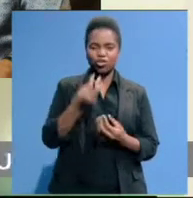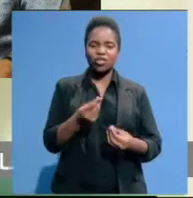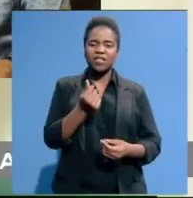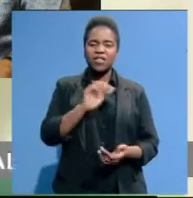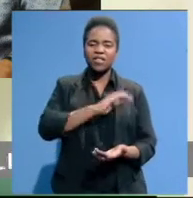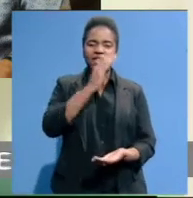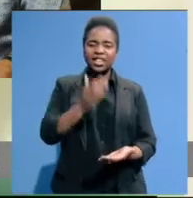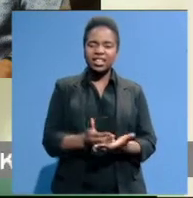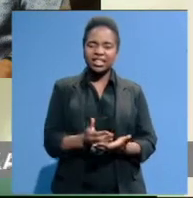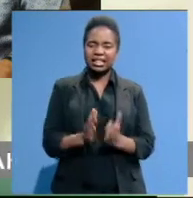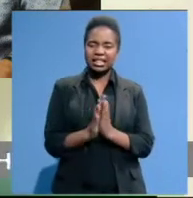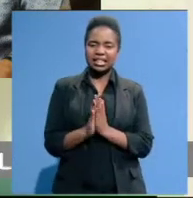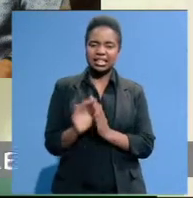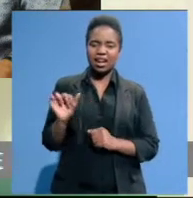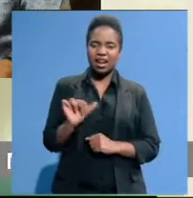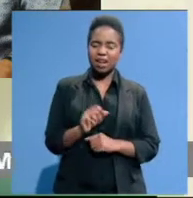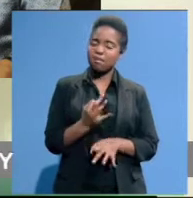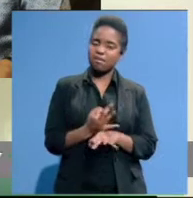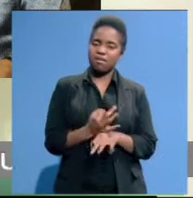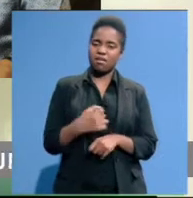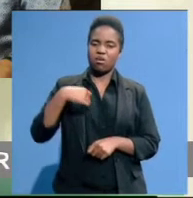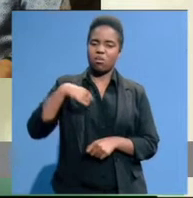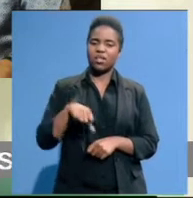Dada, where very different